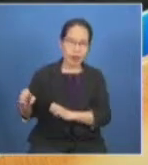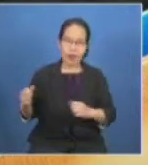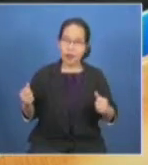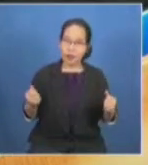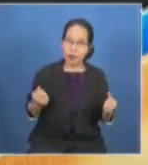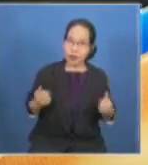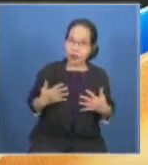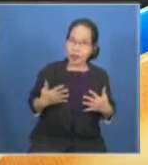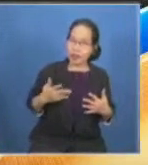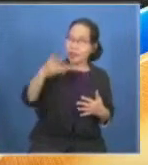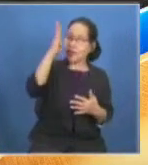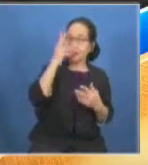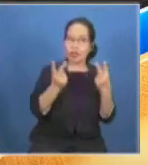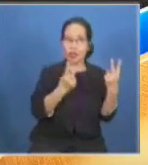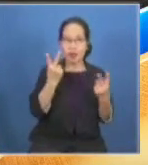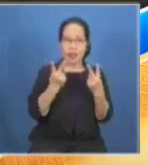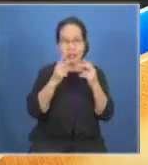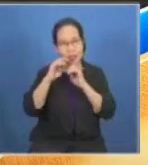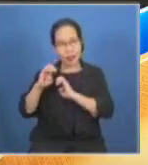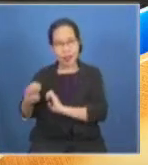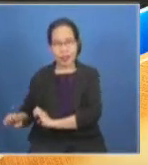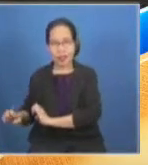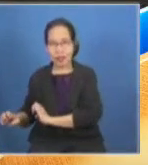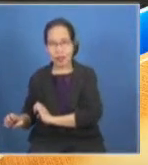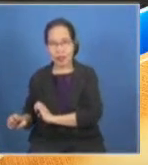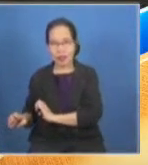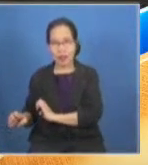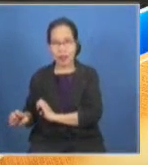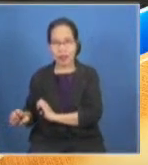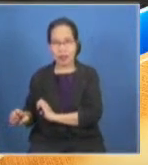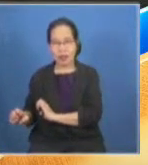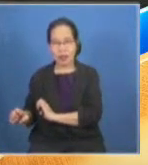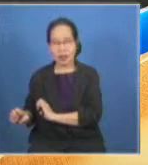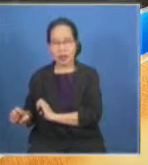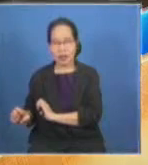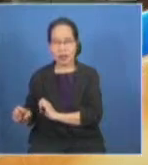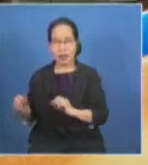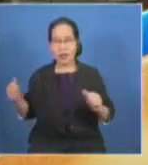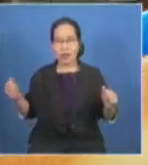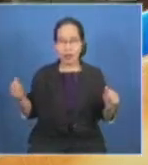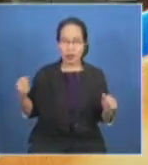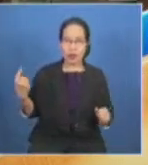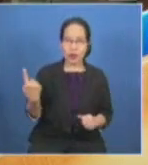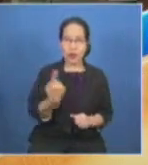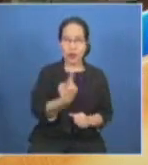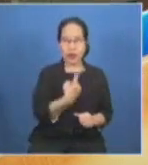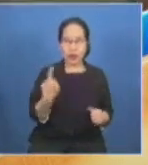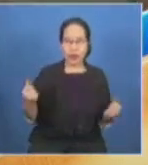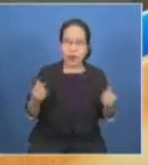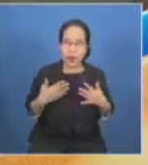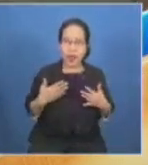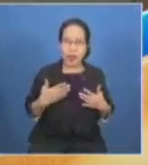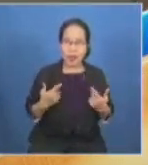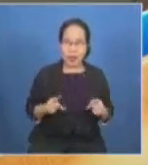who fears God will not be visited by evil. Let's fear